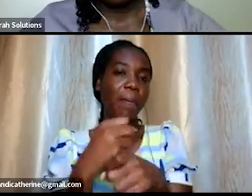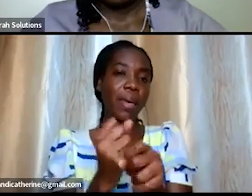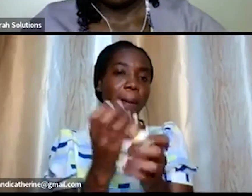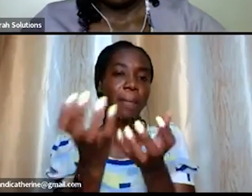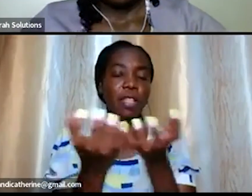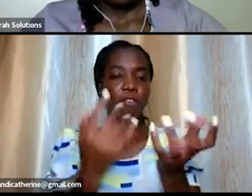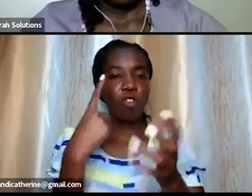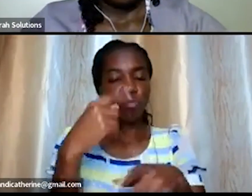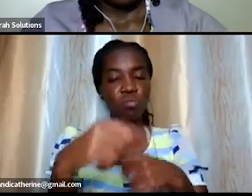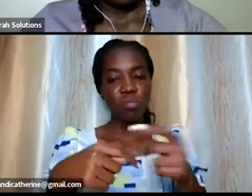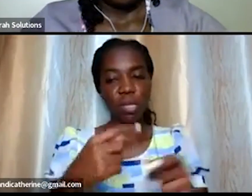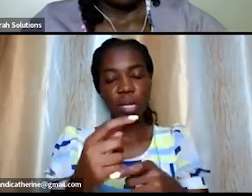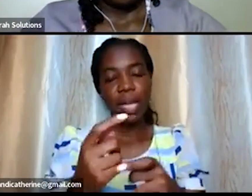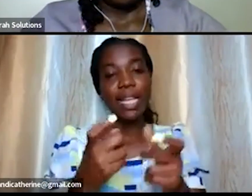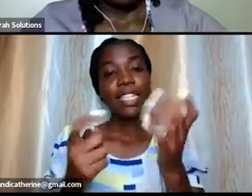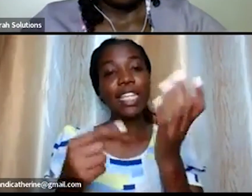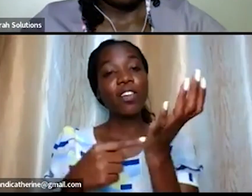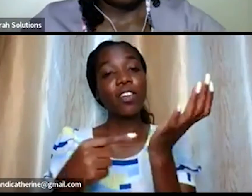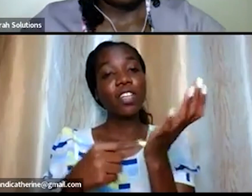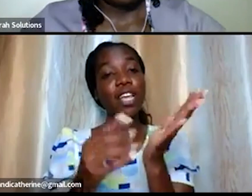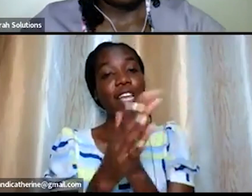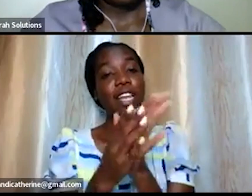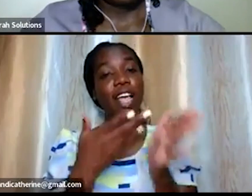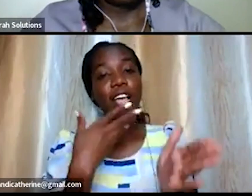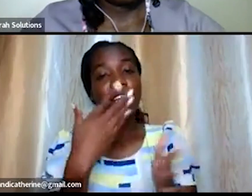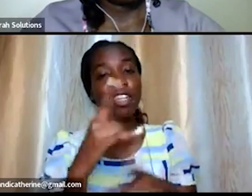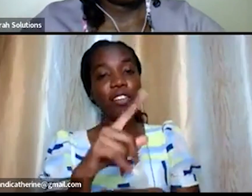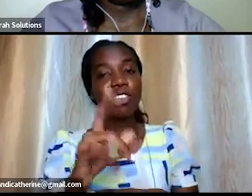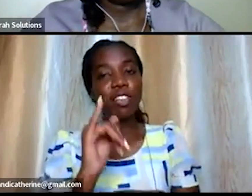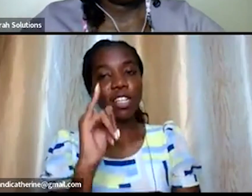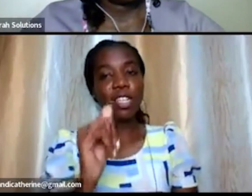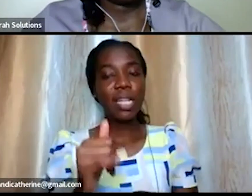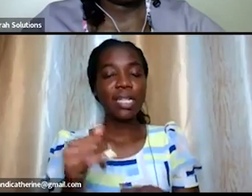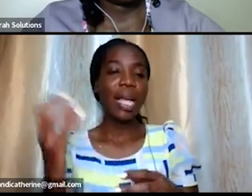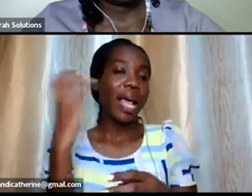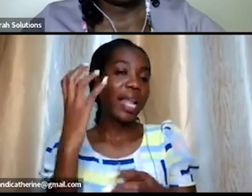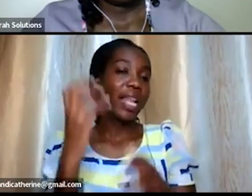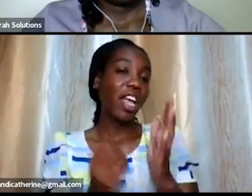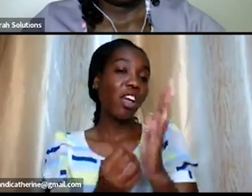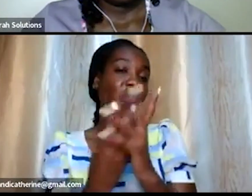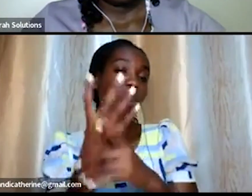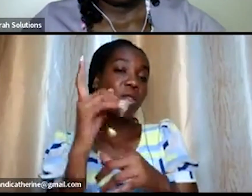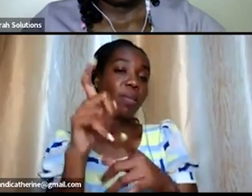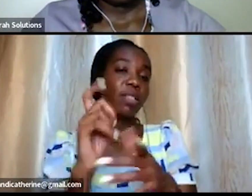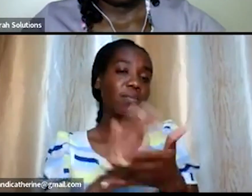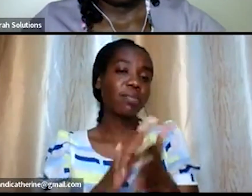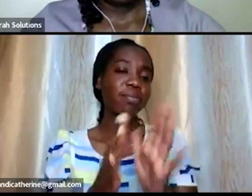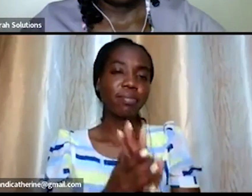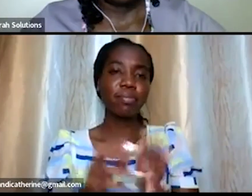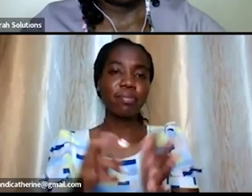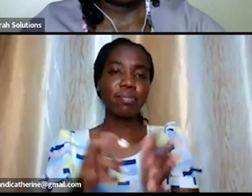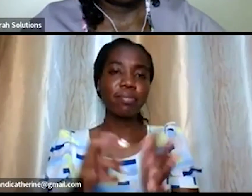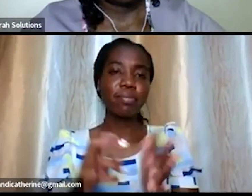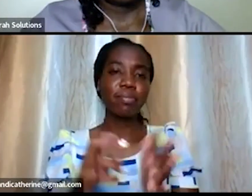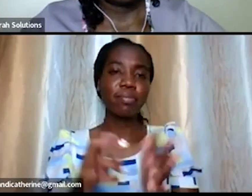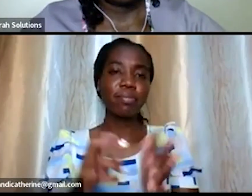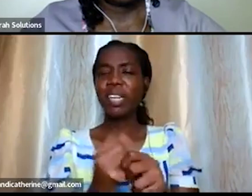technology. And in answer to the question about whether or not your career growth should become such a project that it takes out the fun,